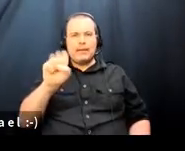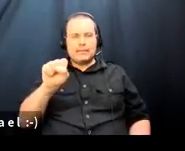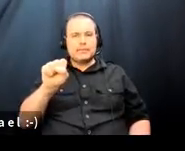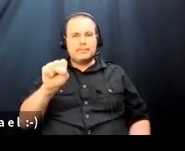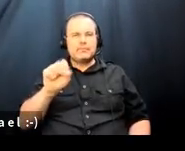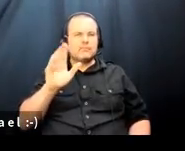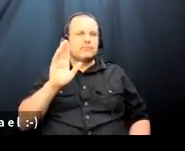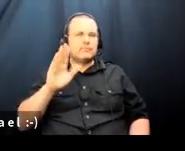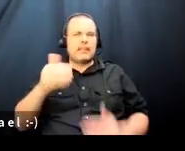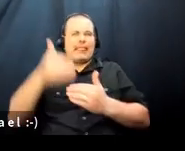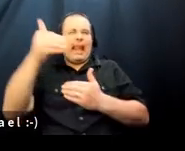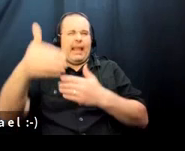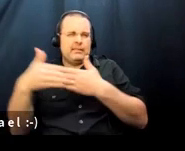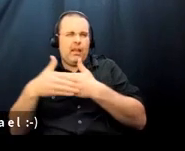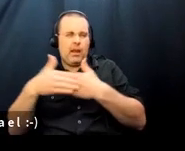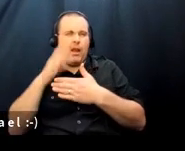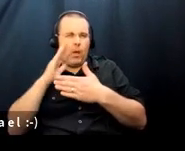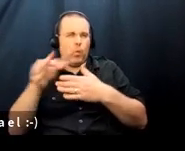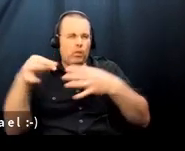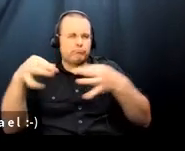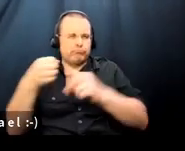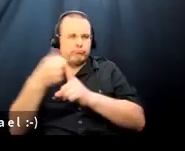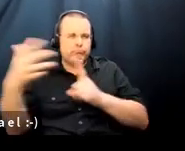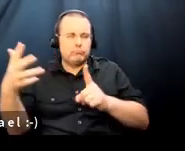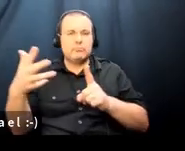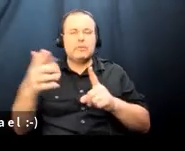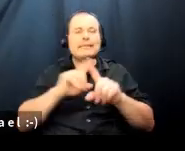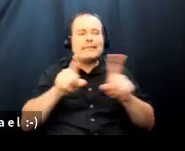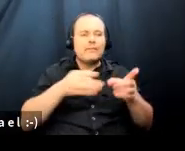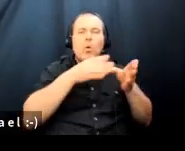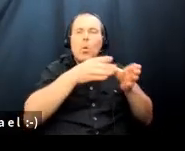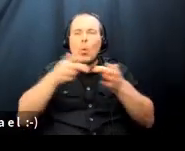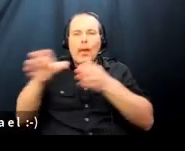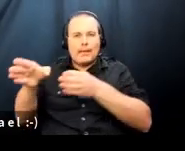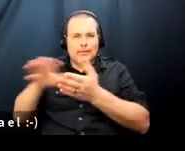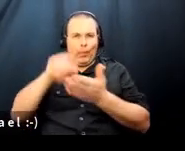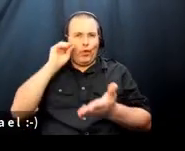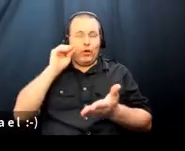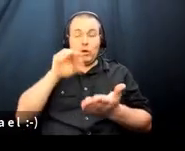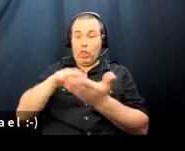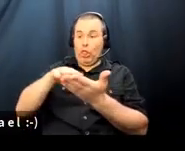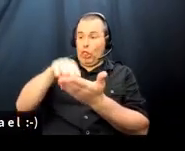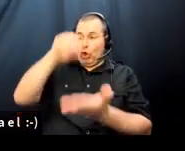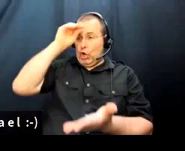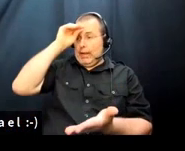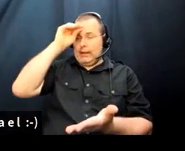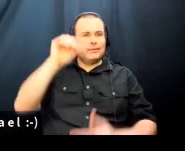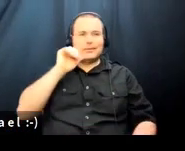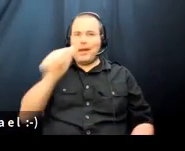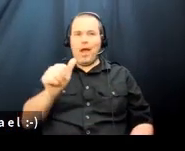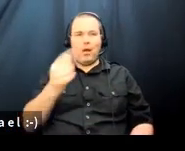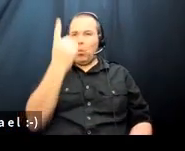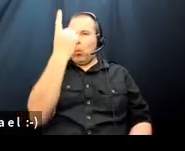slide. And we learn in different ways. Learning is not a one size fits